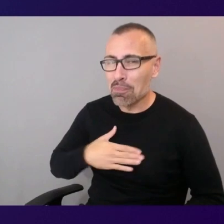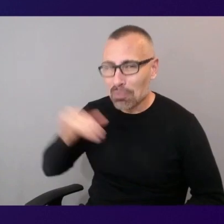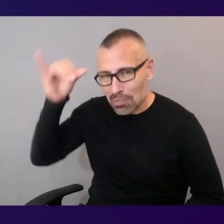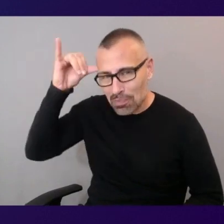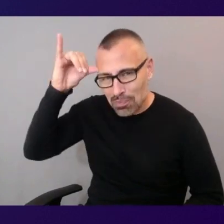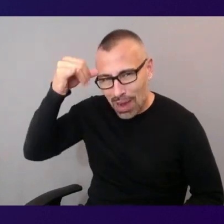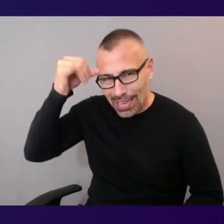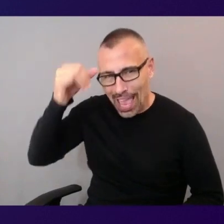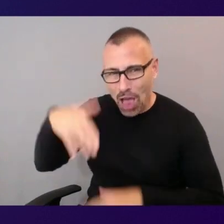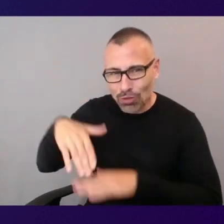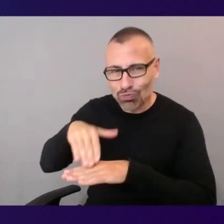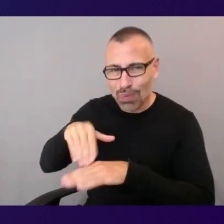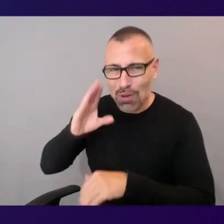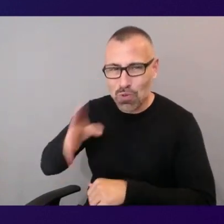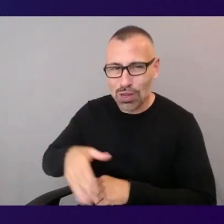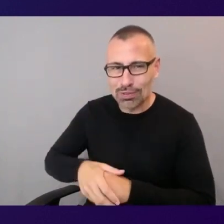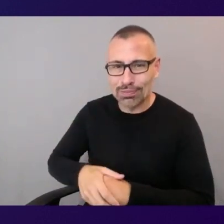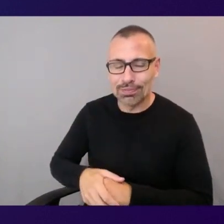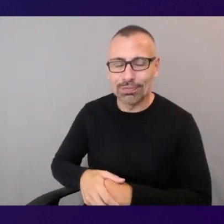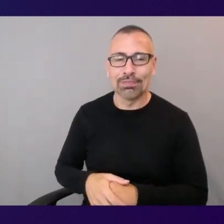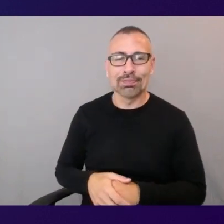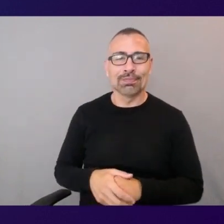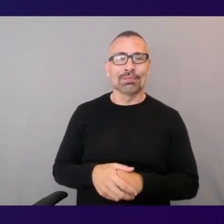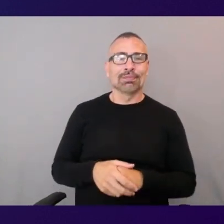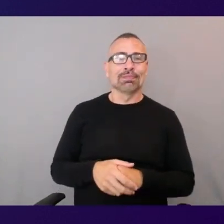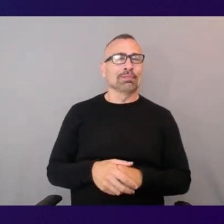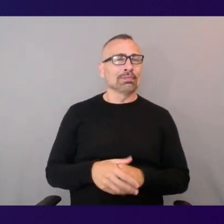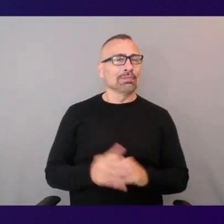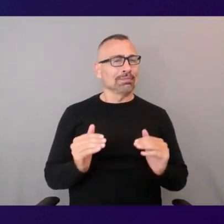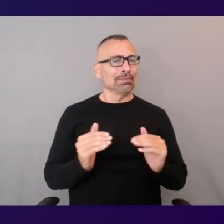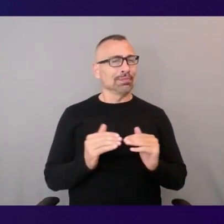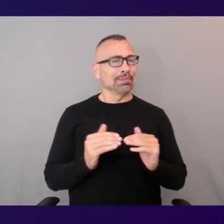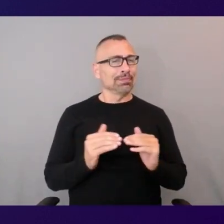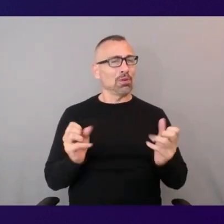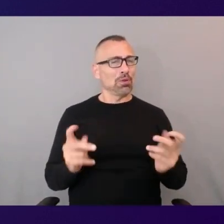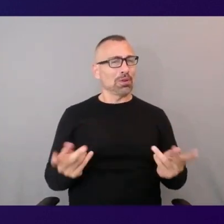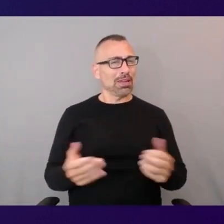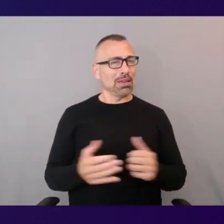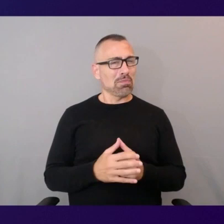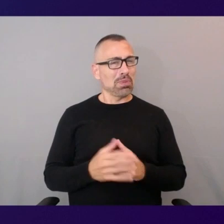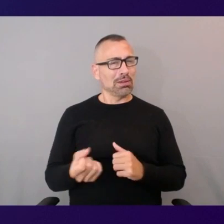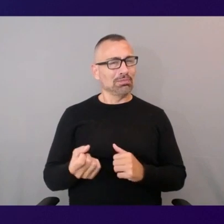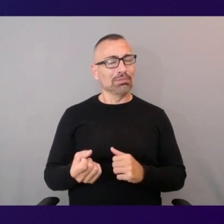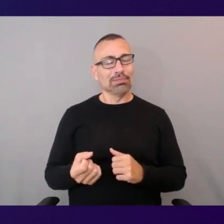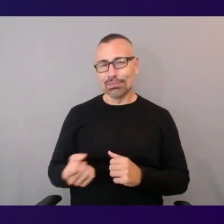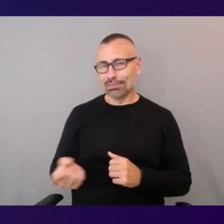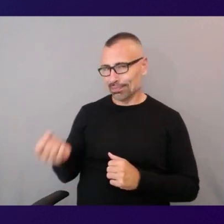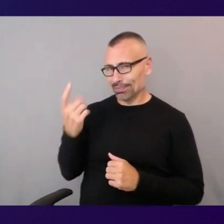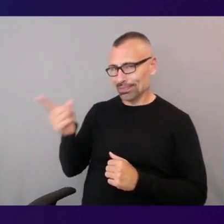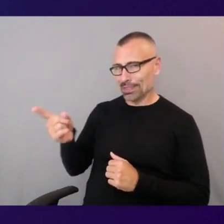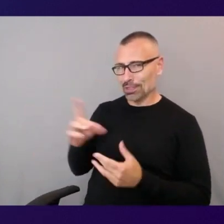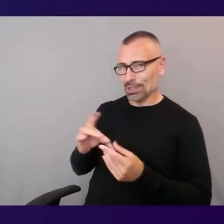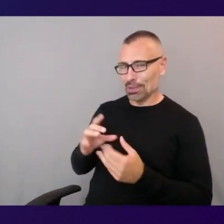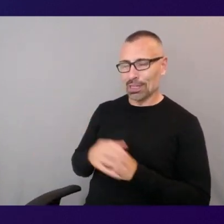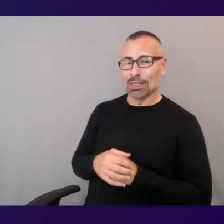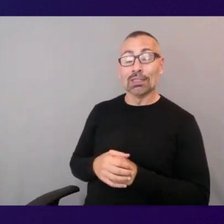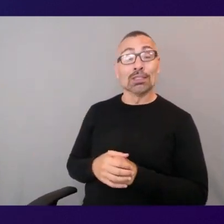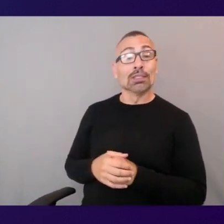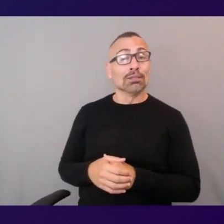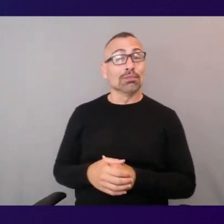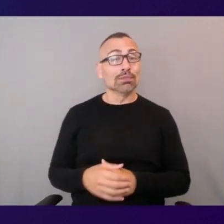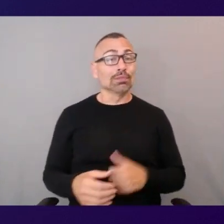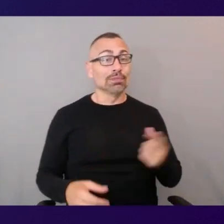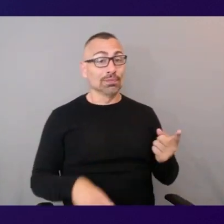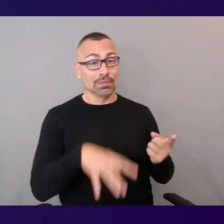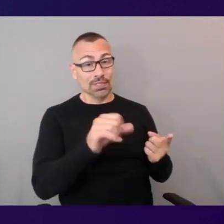Yeah. But yes, I know what you're talking about. Thanks. Yes. To the point, though, that yes, this is one of those, especially with our